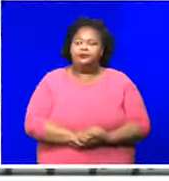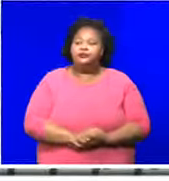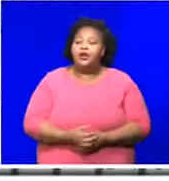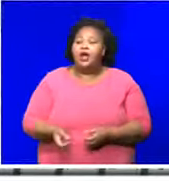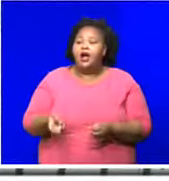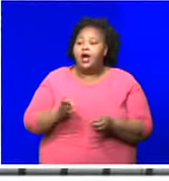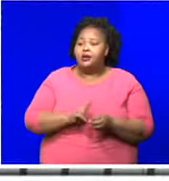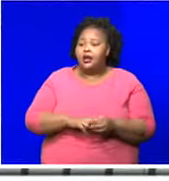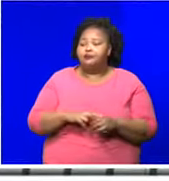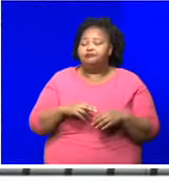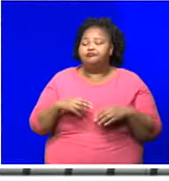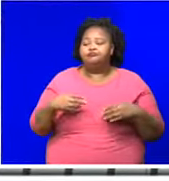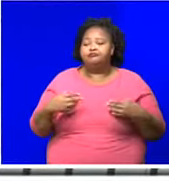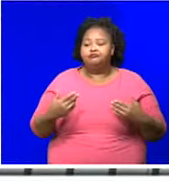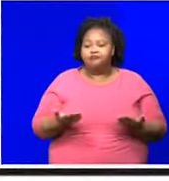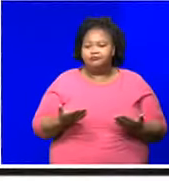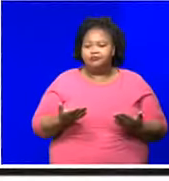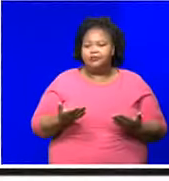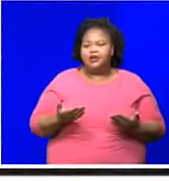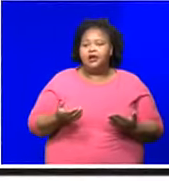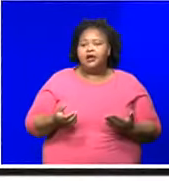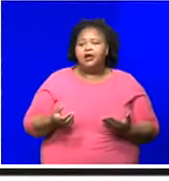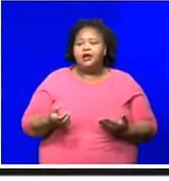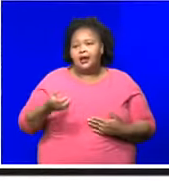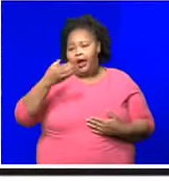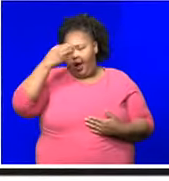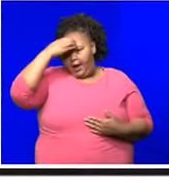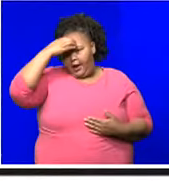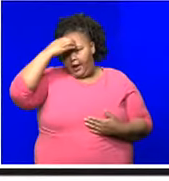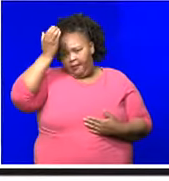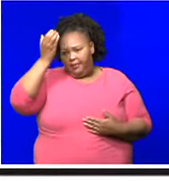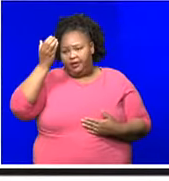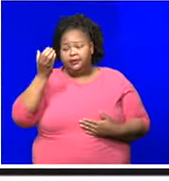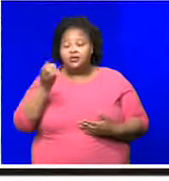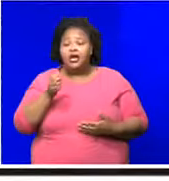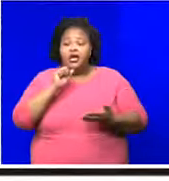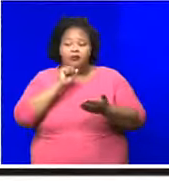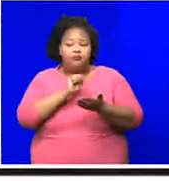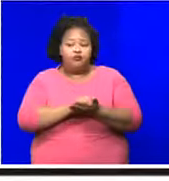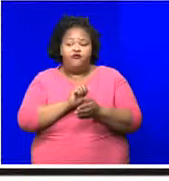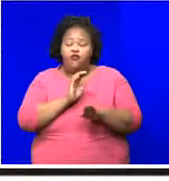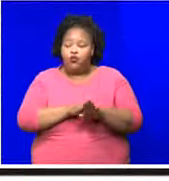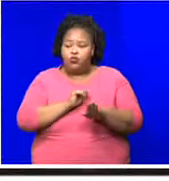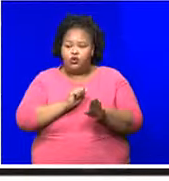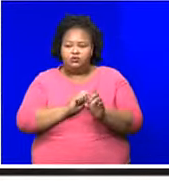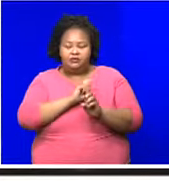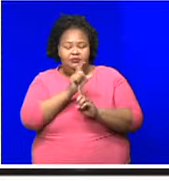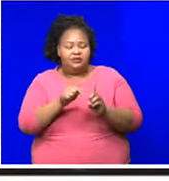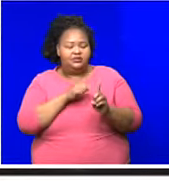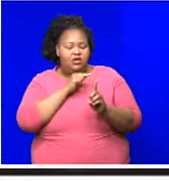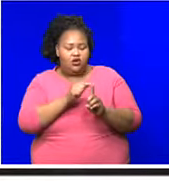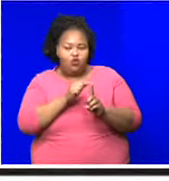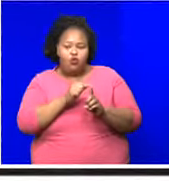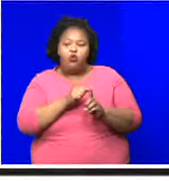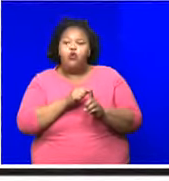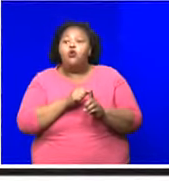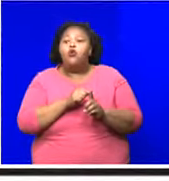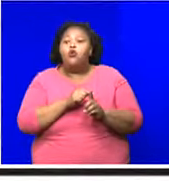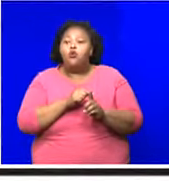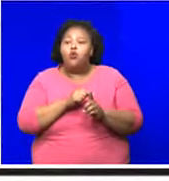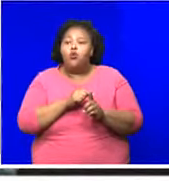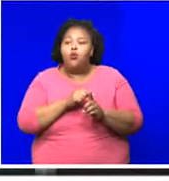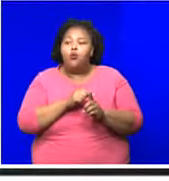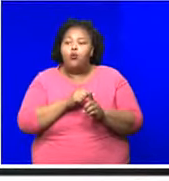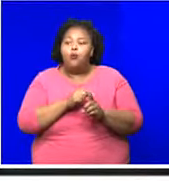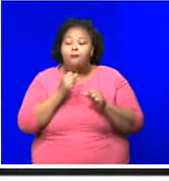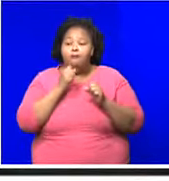the Crown has failed to demonstrate that he was linked to the killers of his wife. He further informed the court that there is also